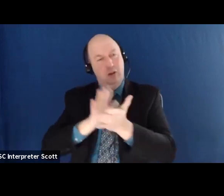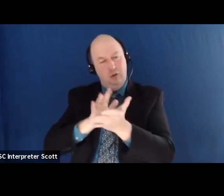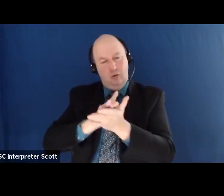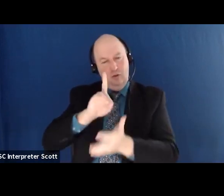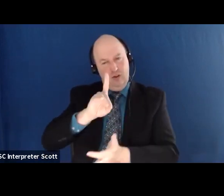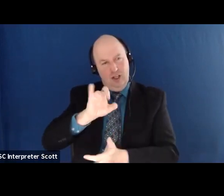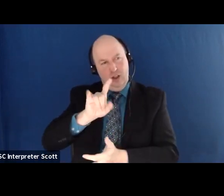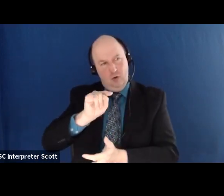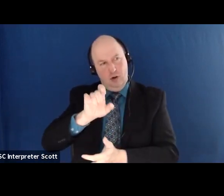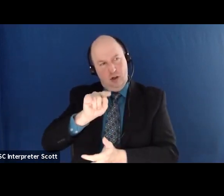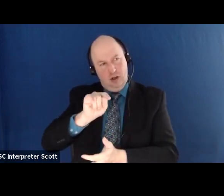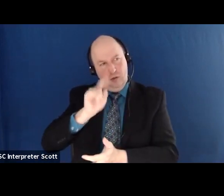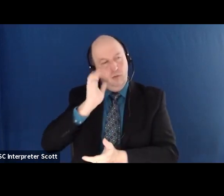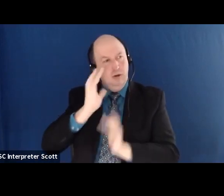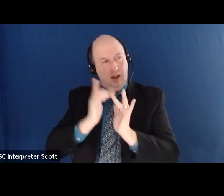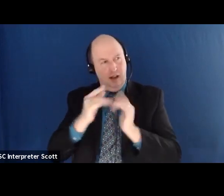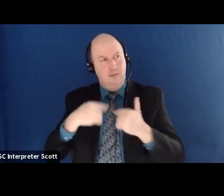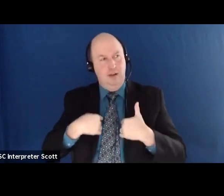me. Correct.